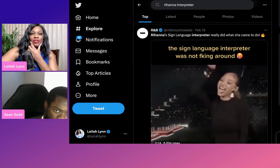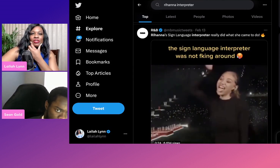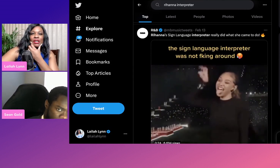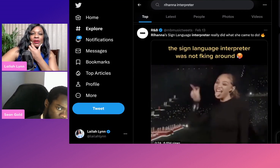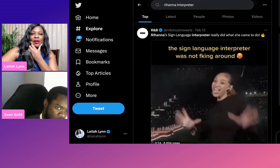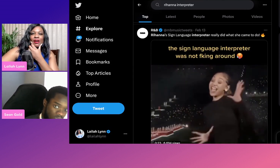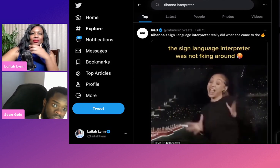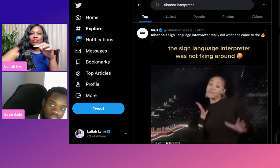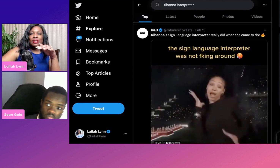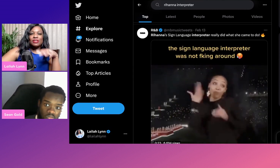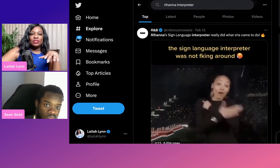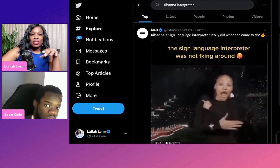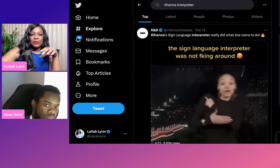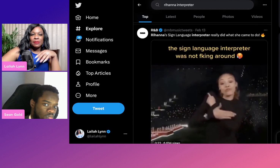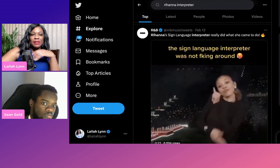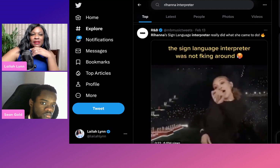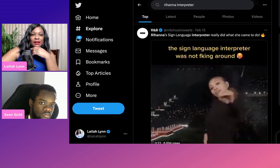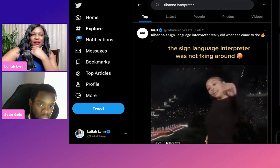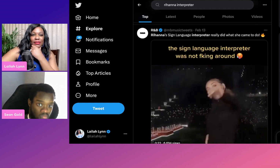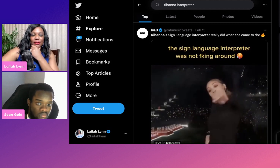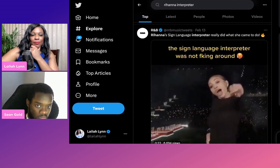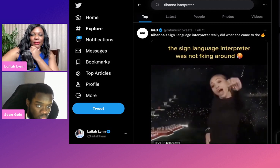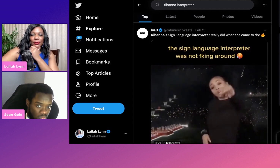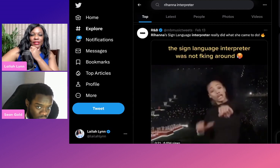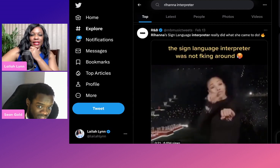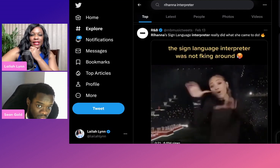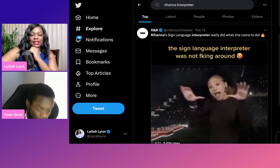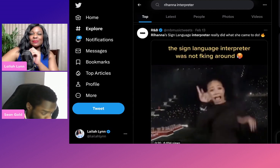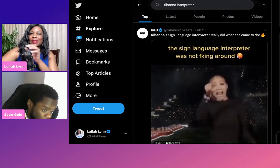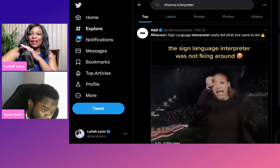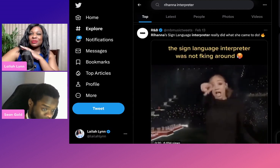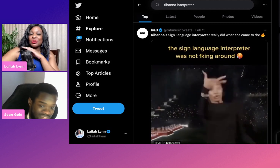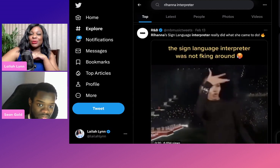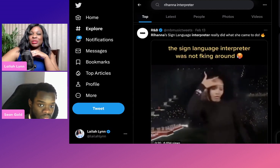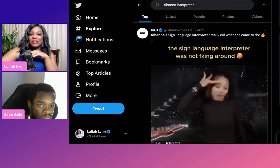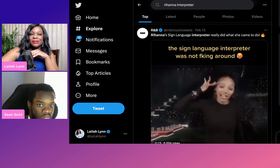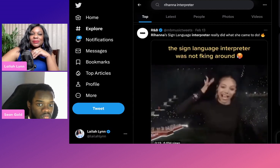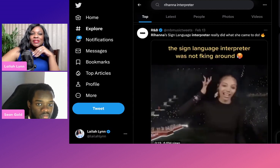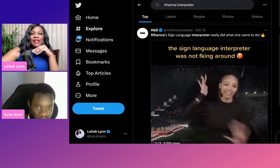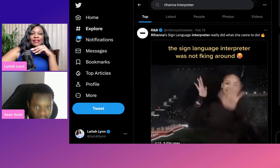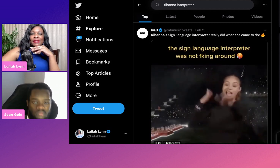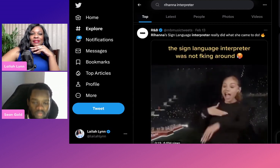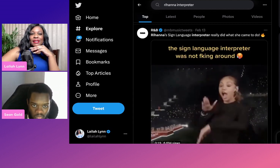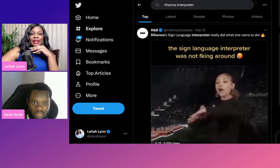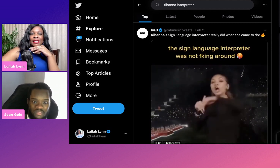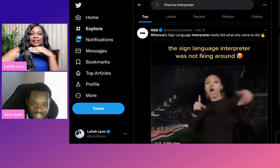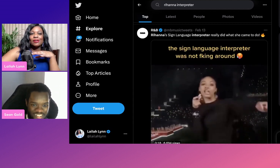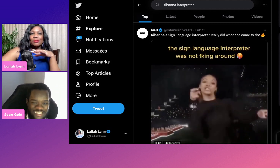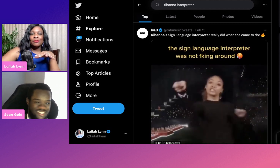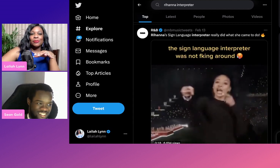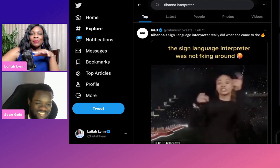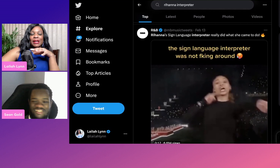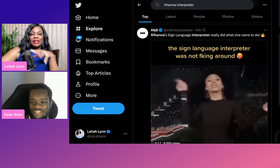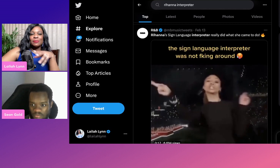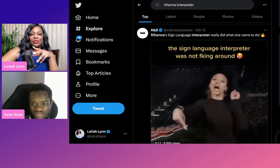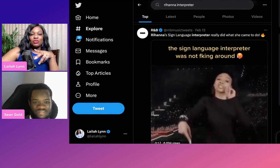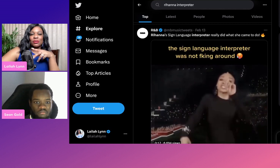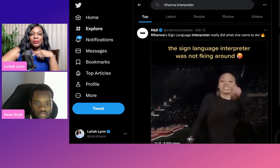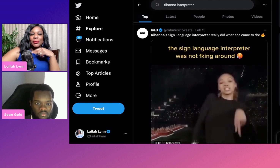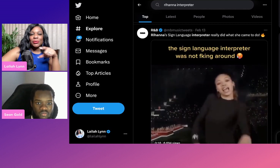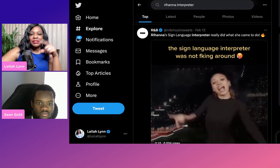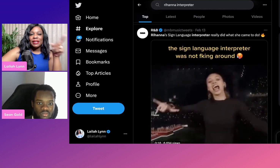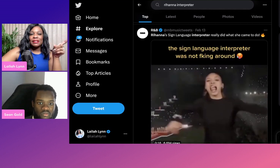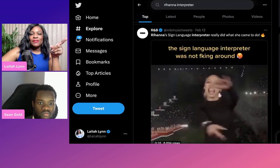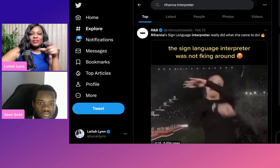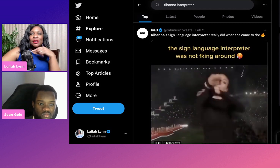I want to share, Sean did share with me another post saying that it's been actually 30 years since the ASL performer has been